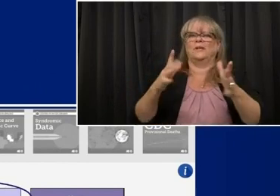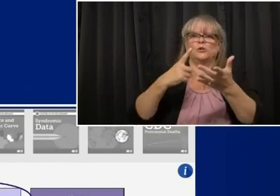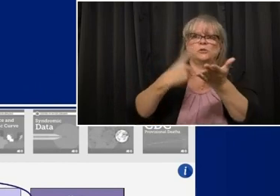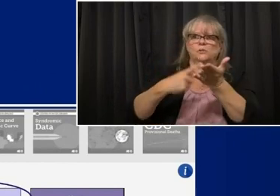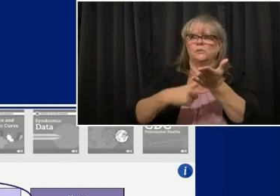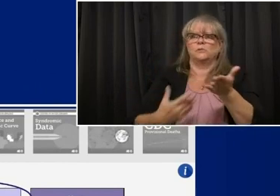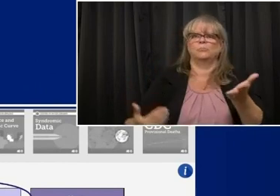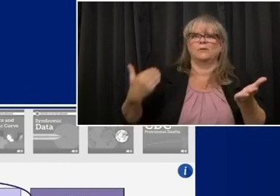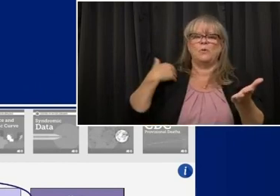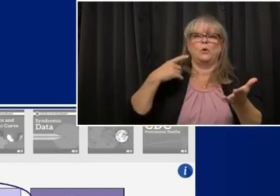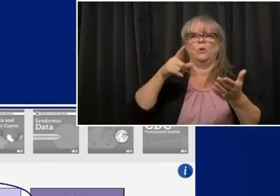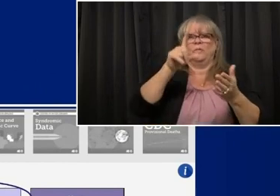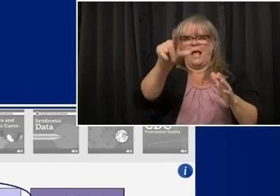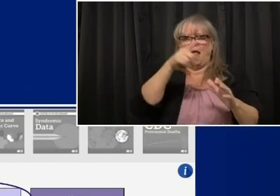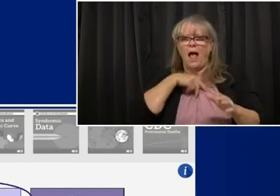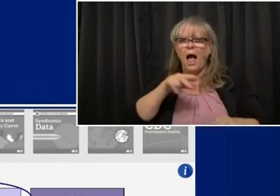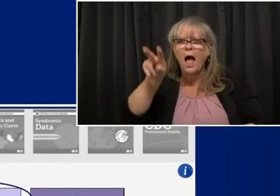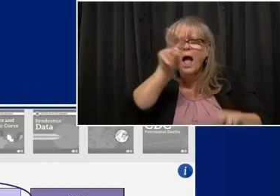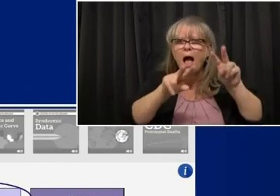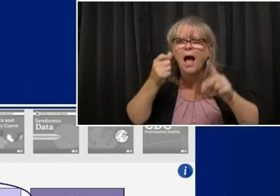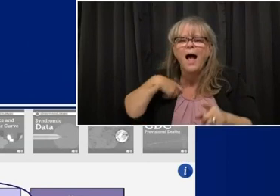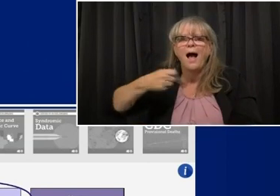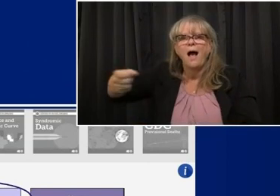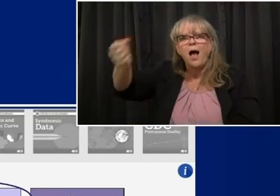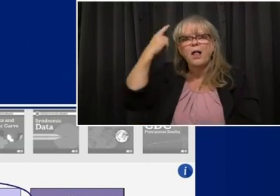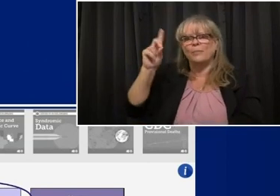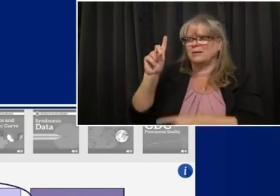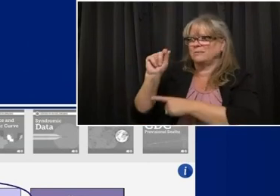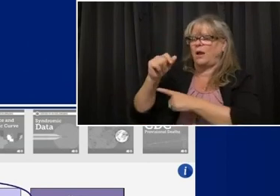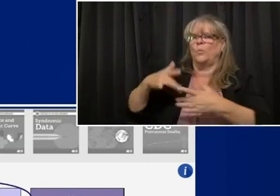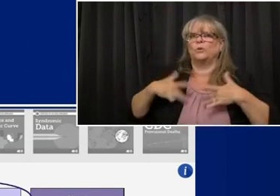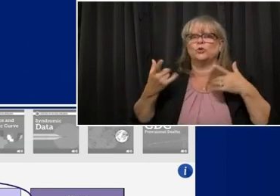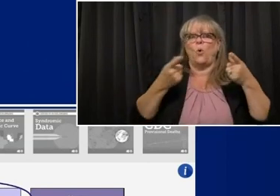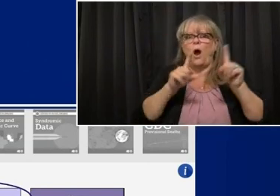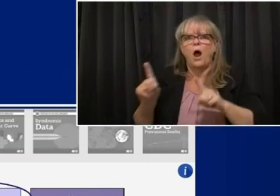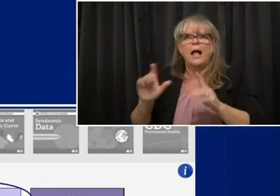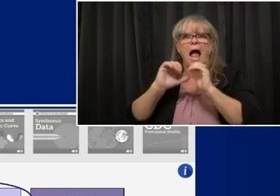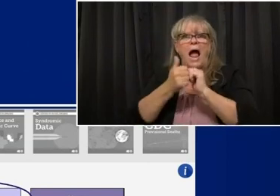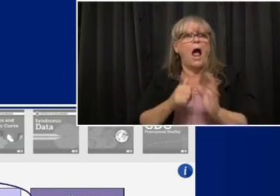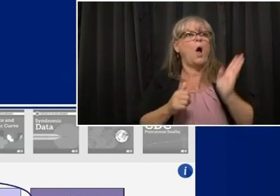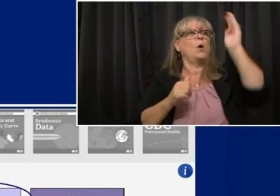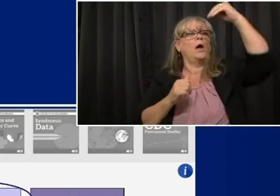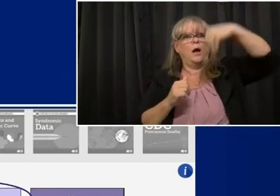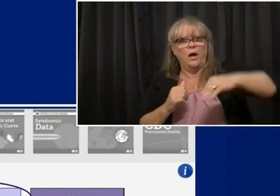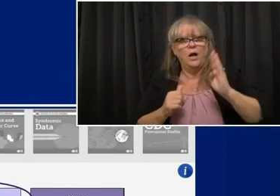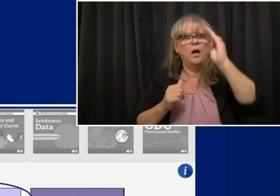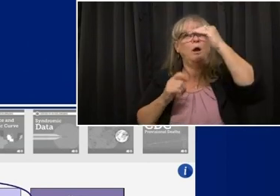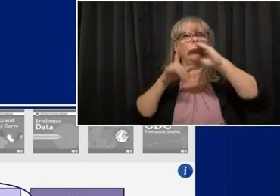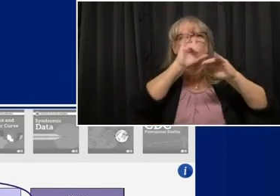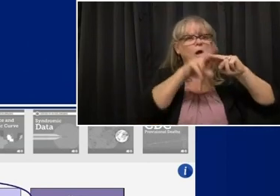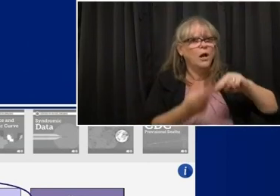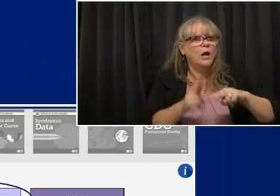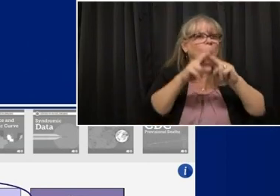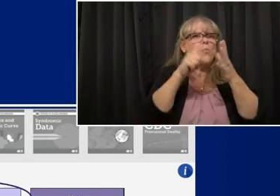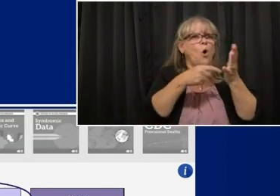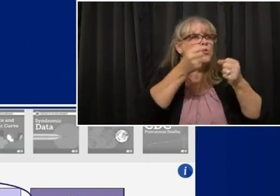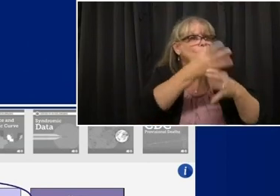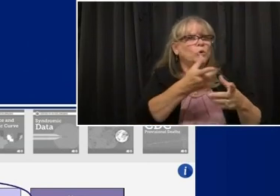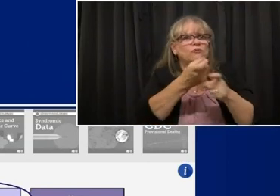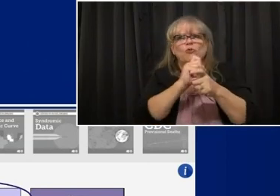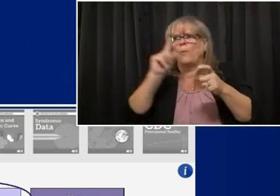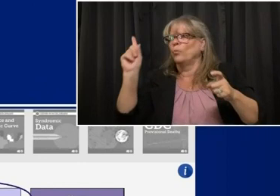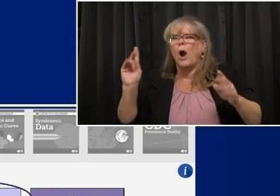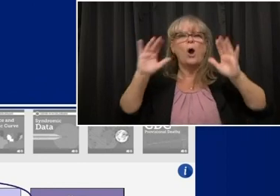us understand whether we're seeing acceleration or deceleration in the amount of transmission that's occurring in the state. So again, you can look at this data on a daily basis, on a